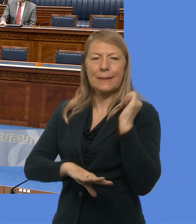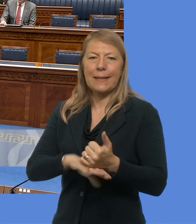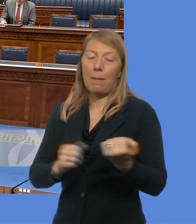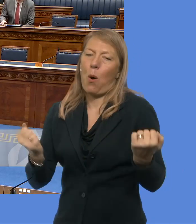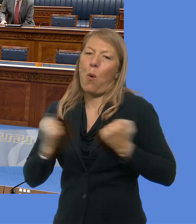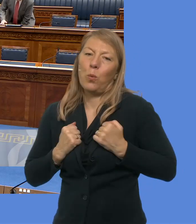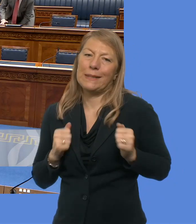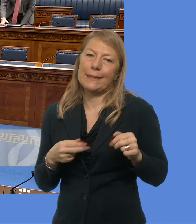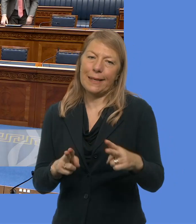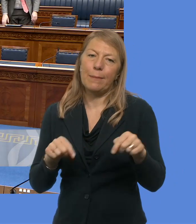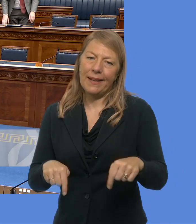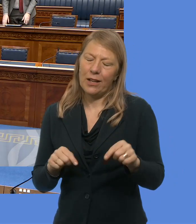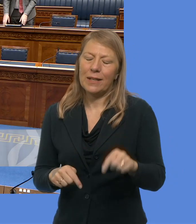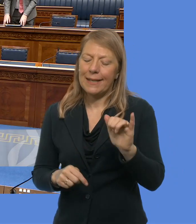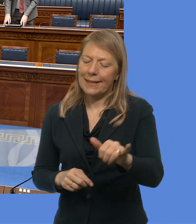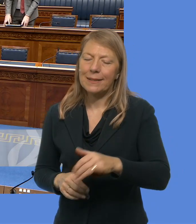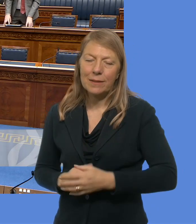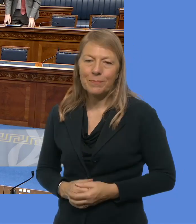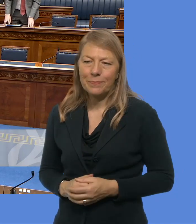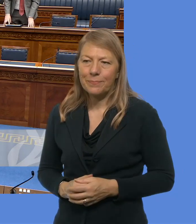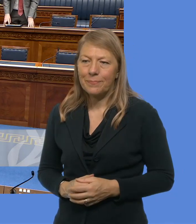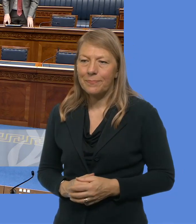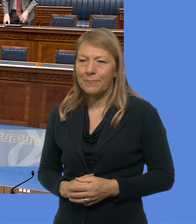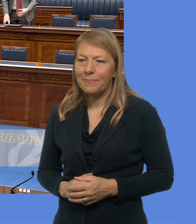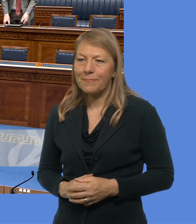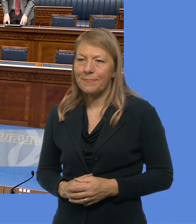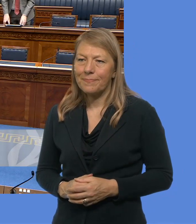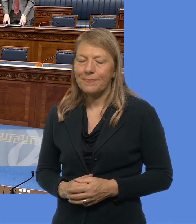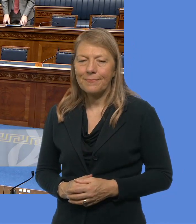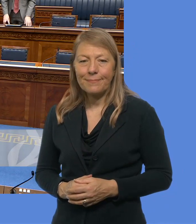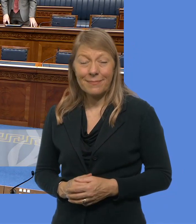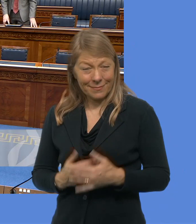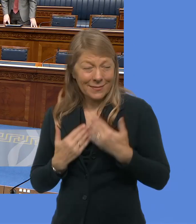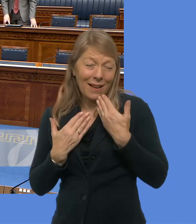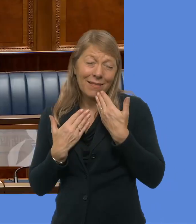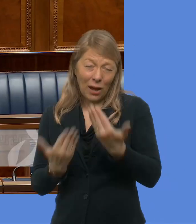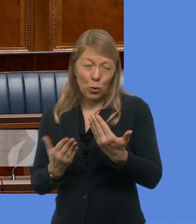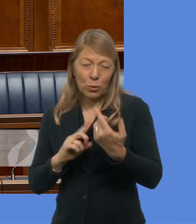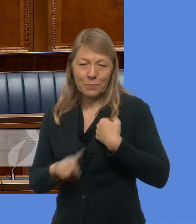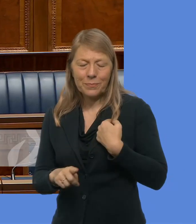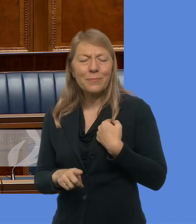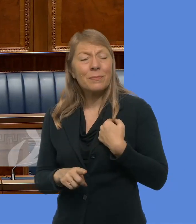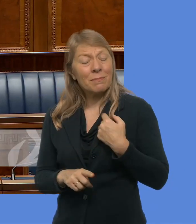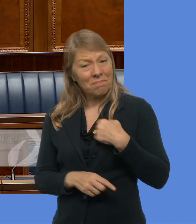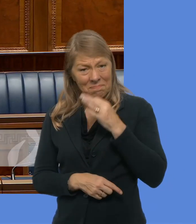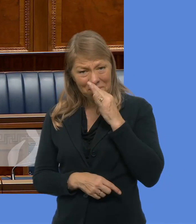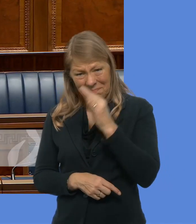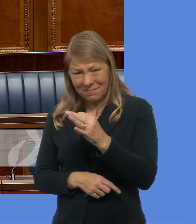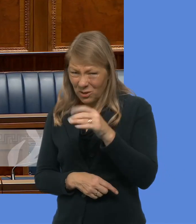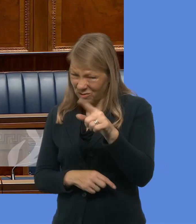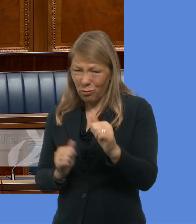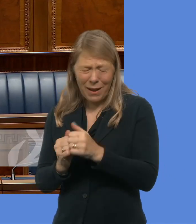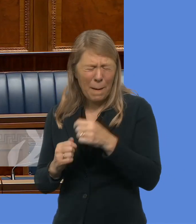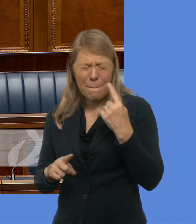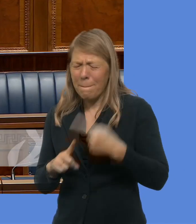Stephen Dunn. Deputy Speaker, and thank the Minister for her answer. Will the Minister agree that there is a real need for delivery of this scheme at